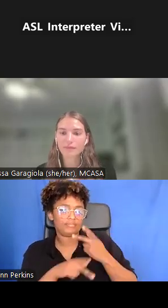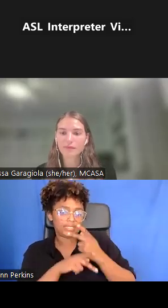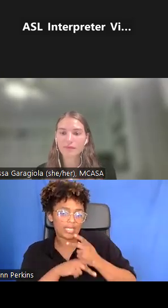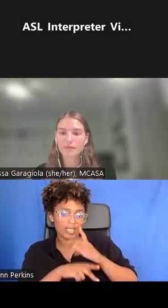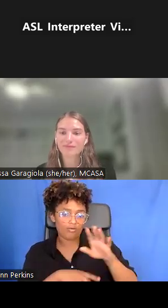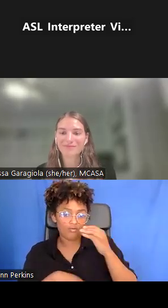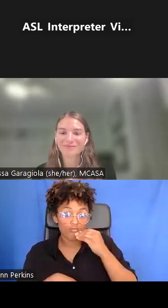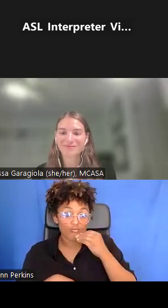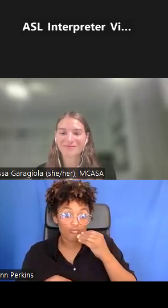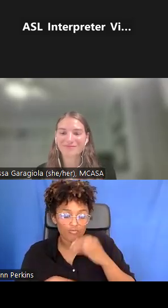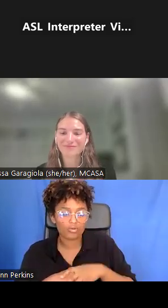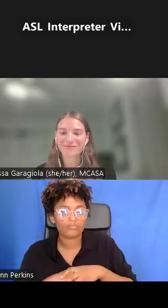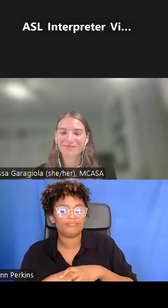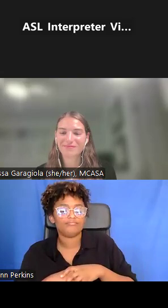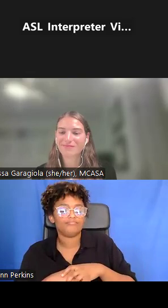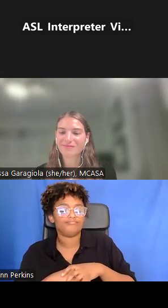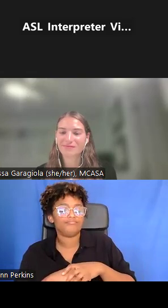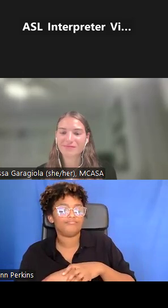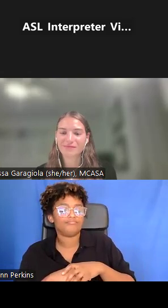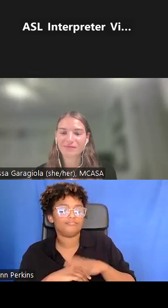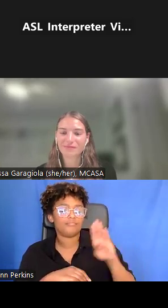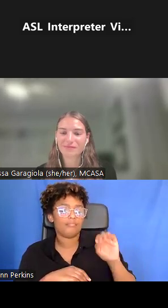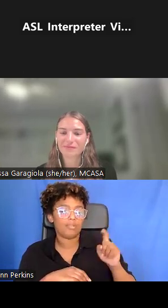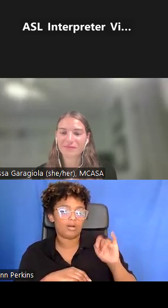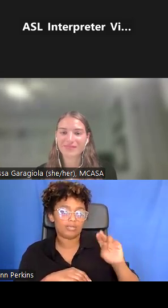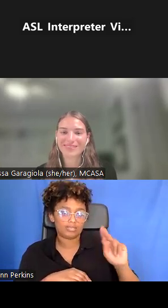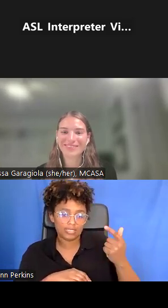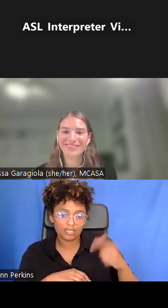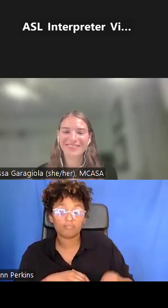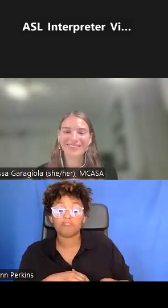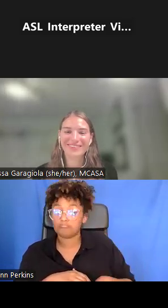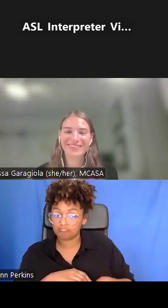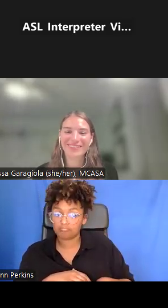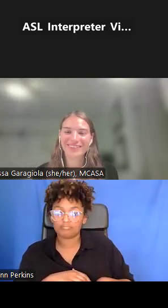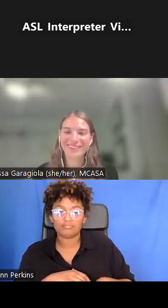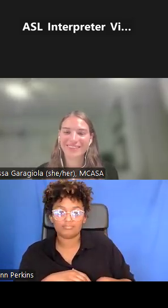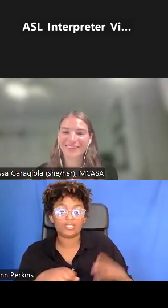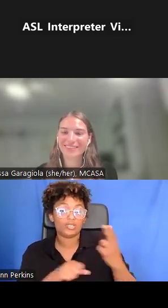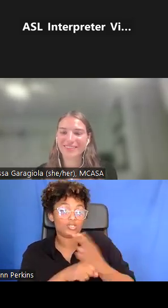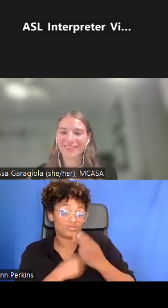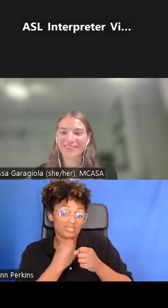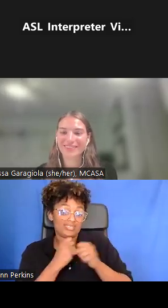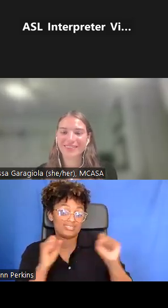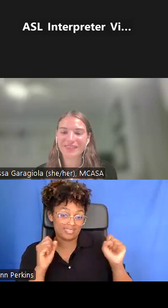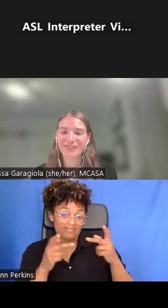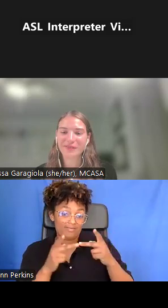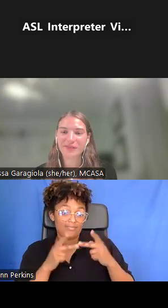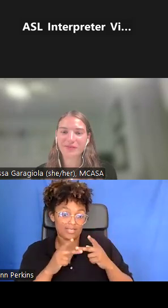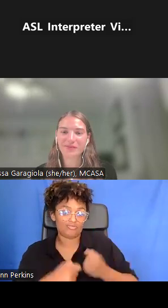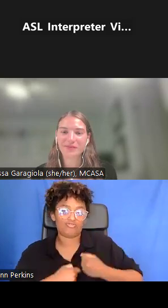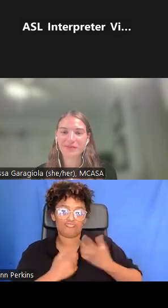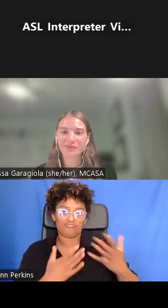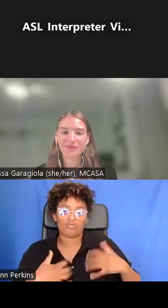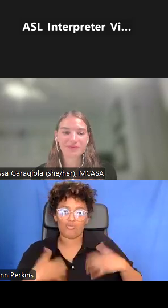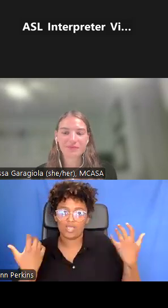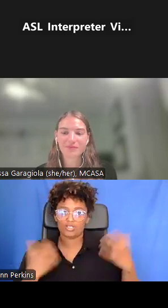got boxing in here. Needing safe places to release rage. Agreed. Agreed. So all of